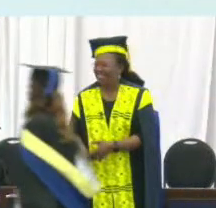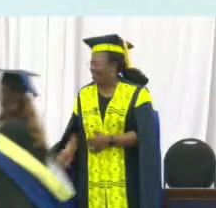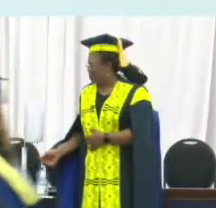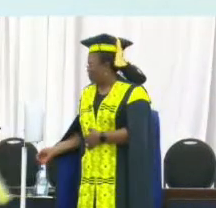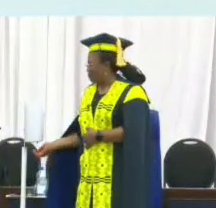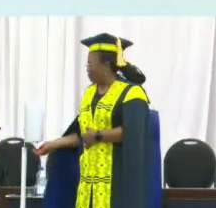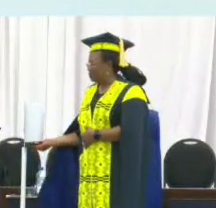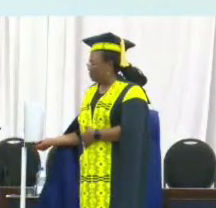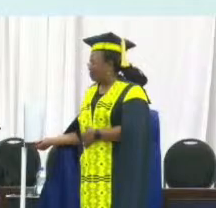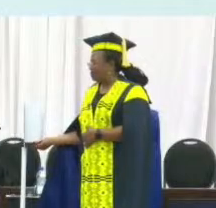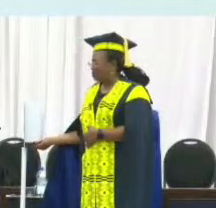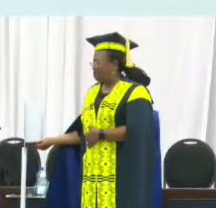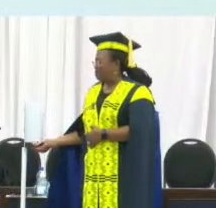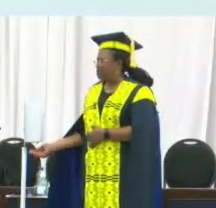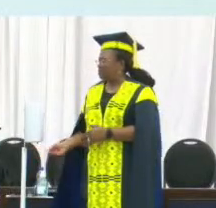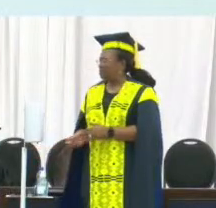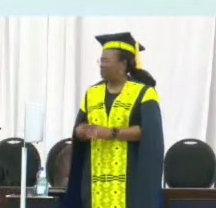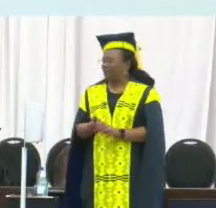Kanya Matthews.